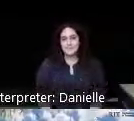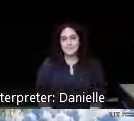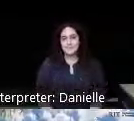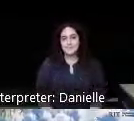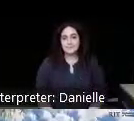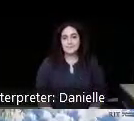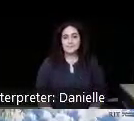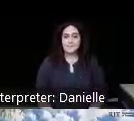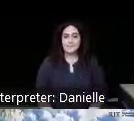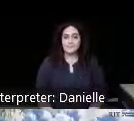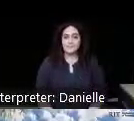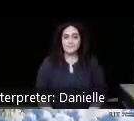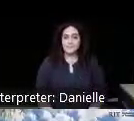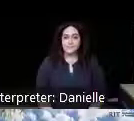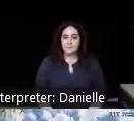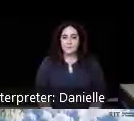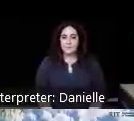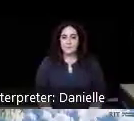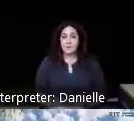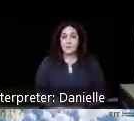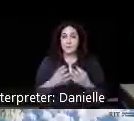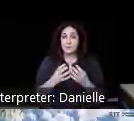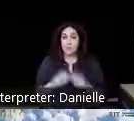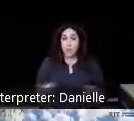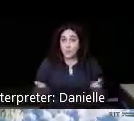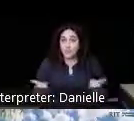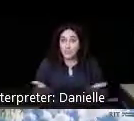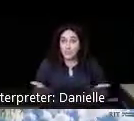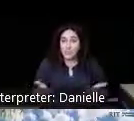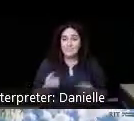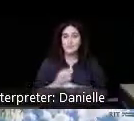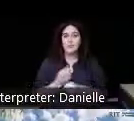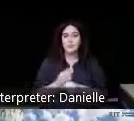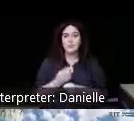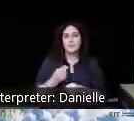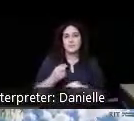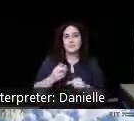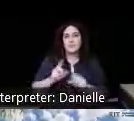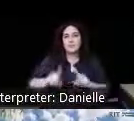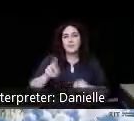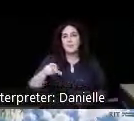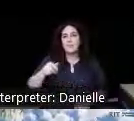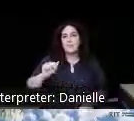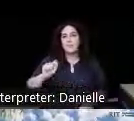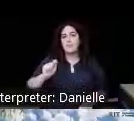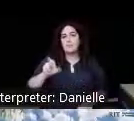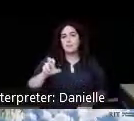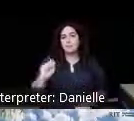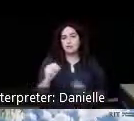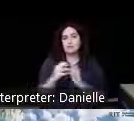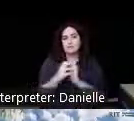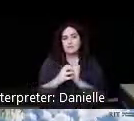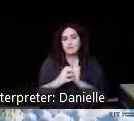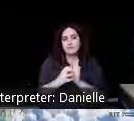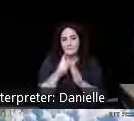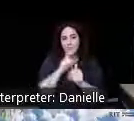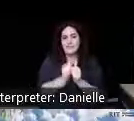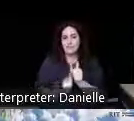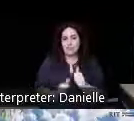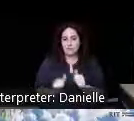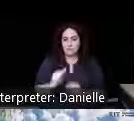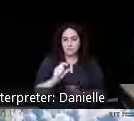A solution to this would be to use a pattern instead. So similar, the chart at the